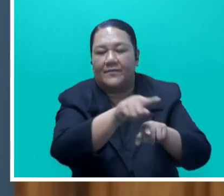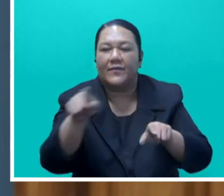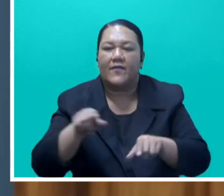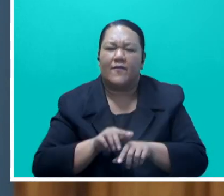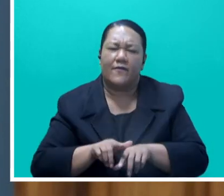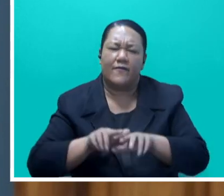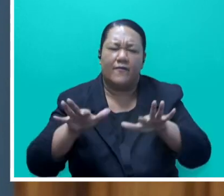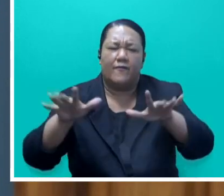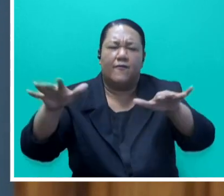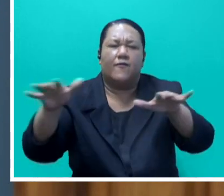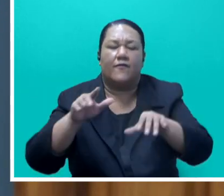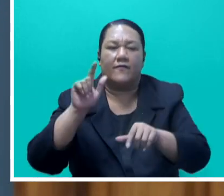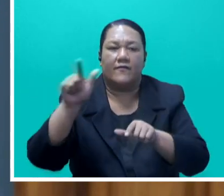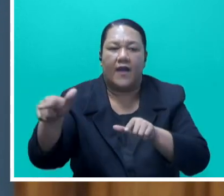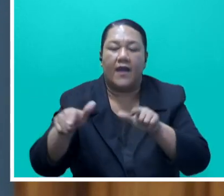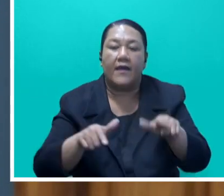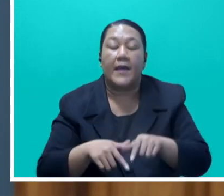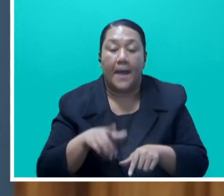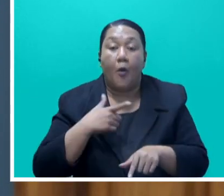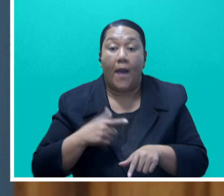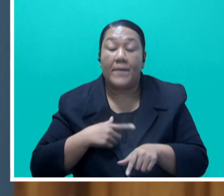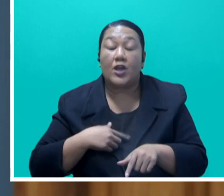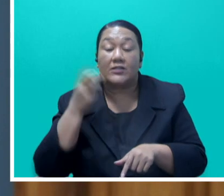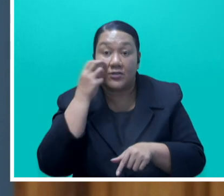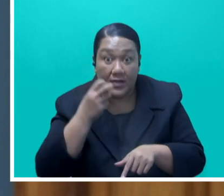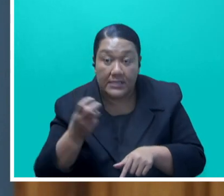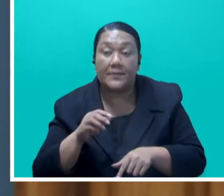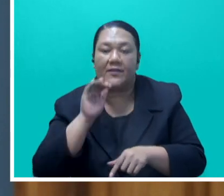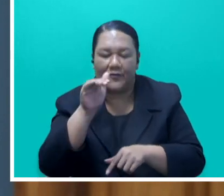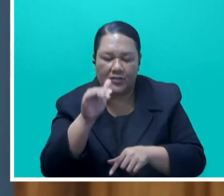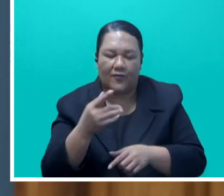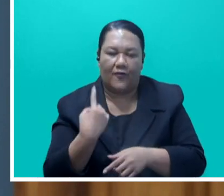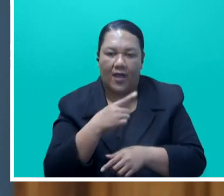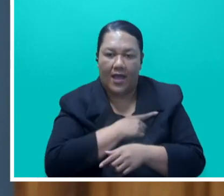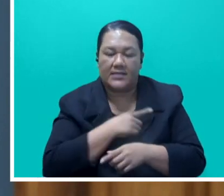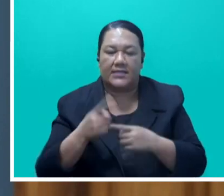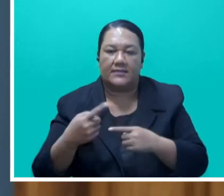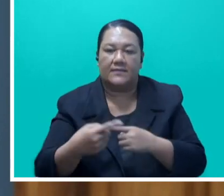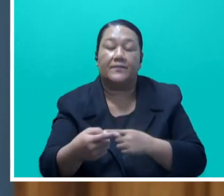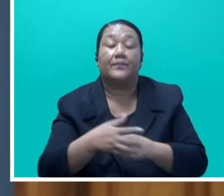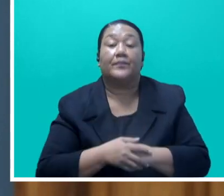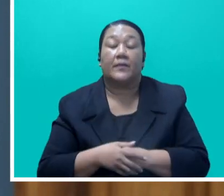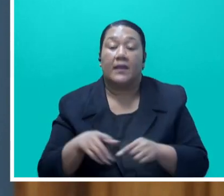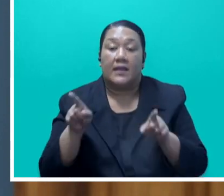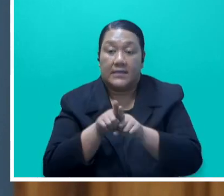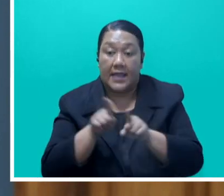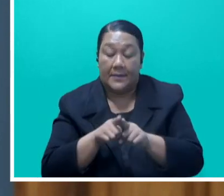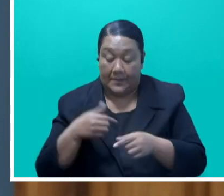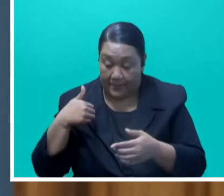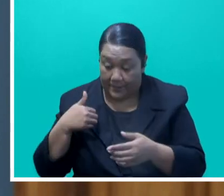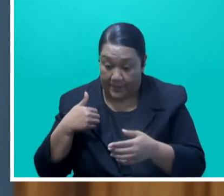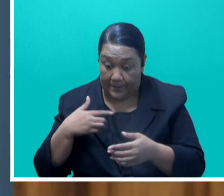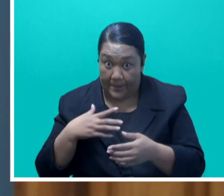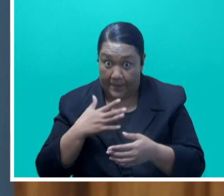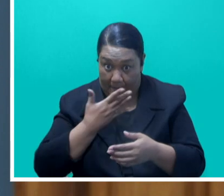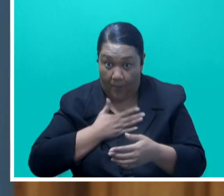sustainable tourism is the future for all of us. It is my sincere hope, Mr. Speaker, sir, that during my tenure, I will serve